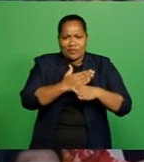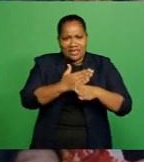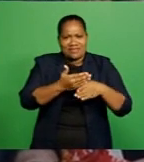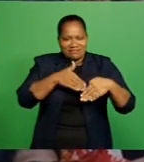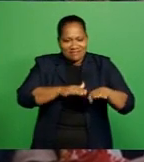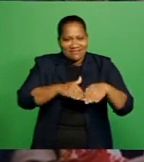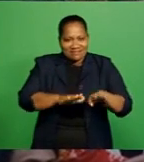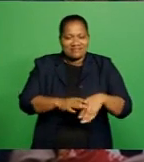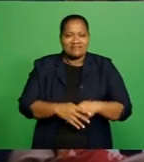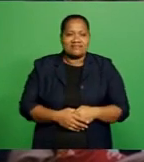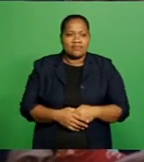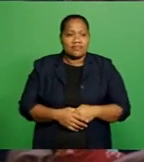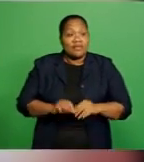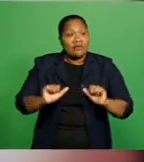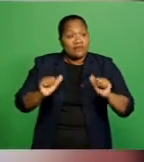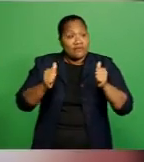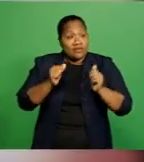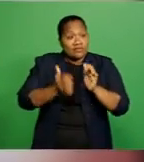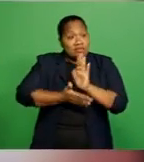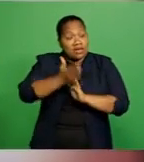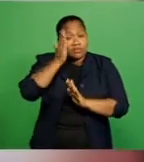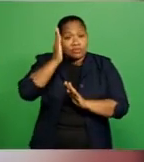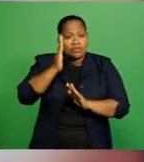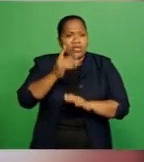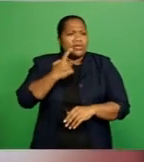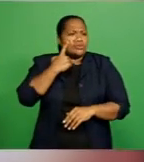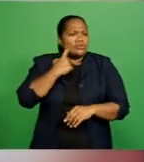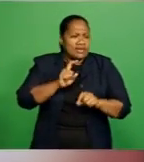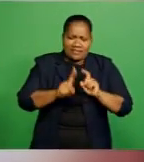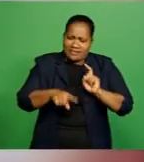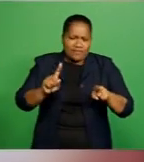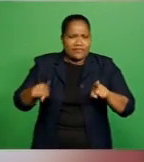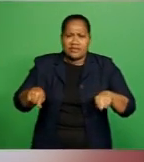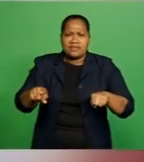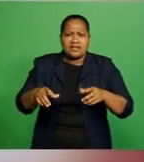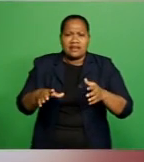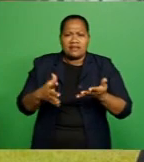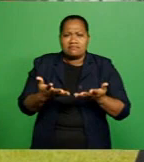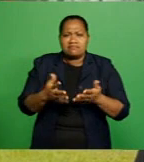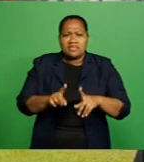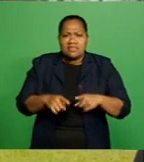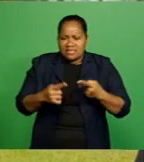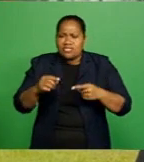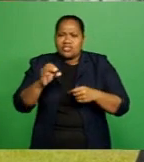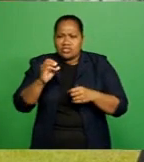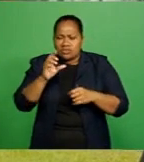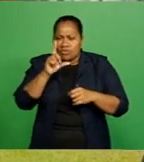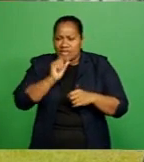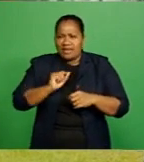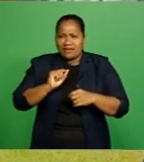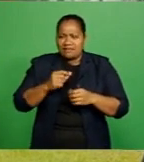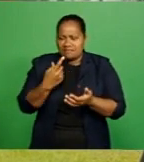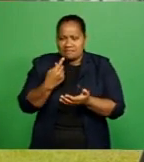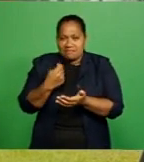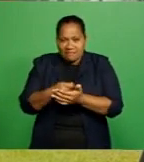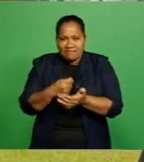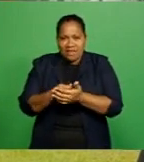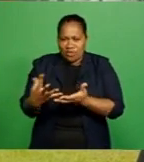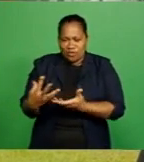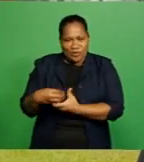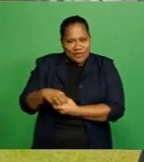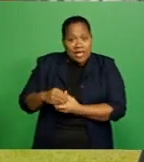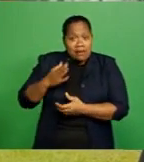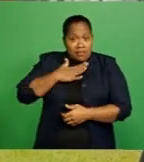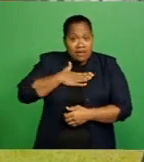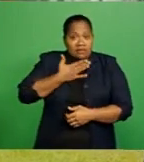after finishing high school, she tried all sorts of hobbies just to generate income. My interests were in hairdressing, cooking